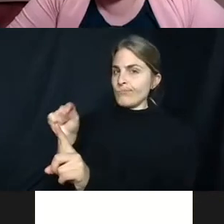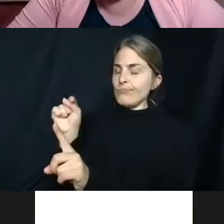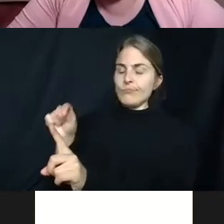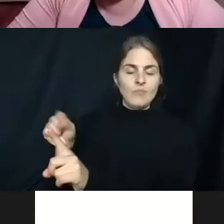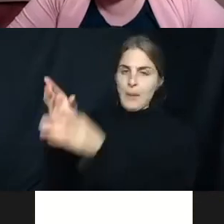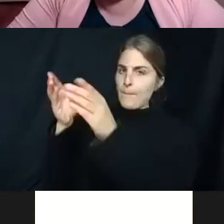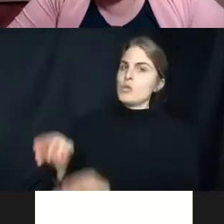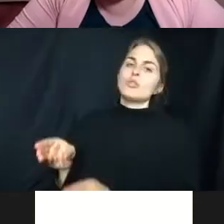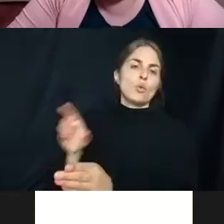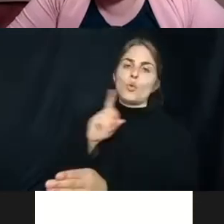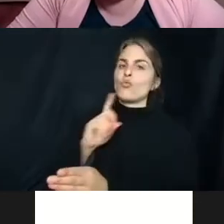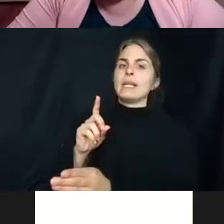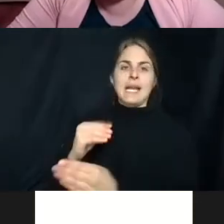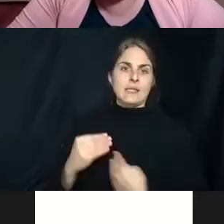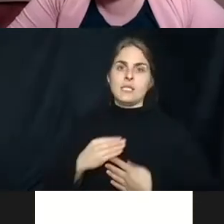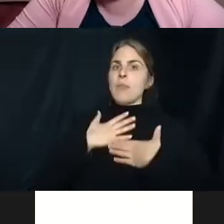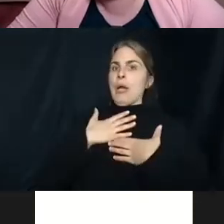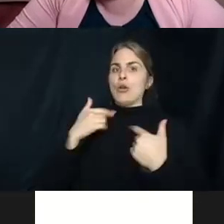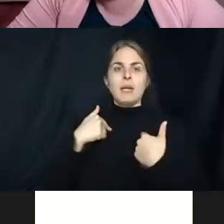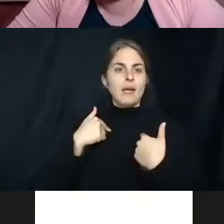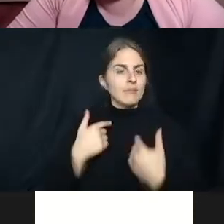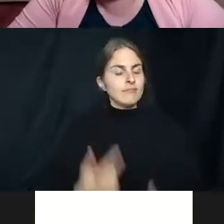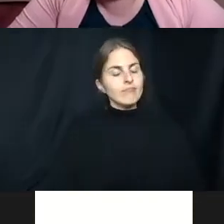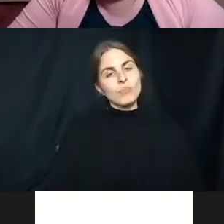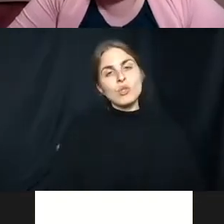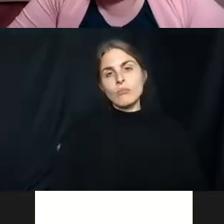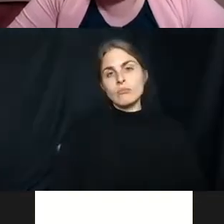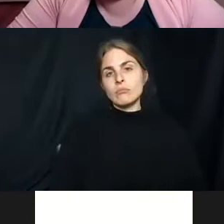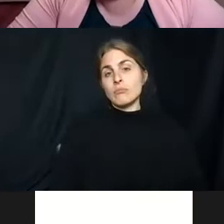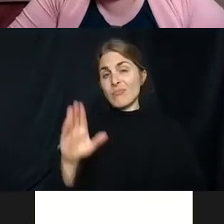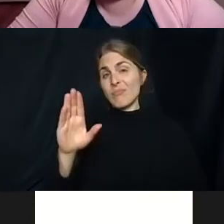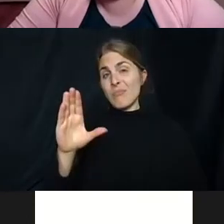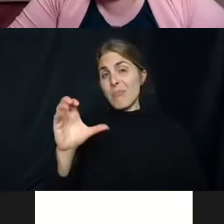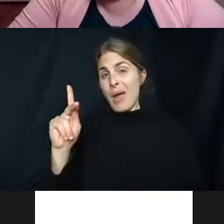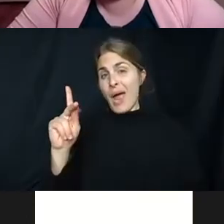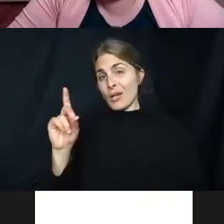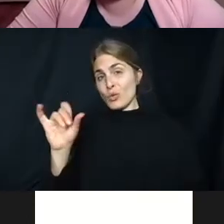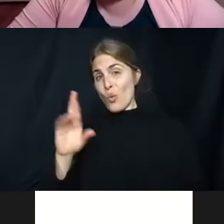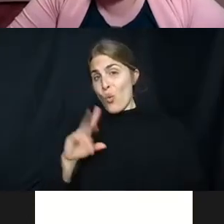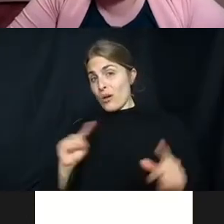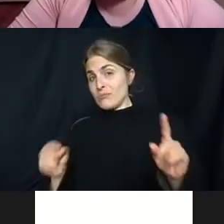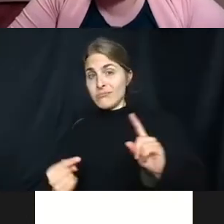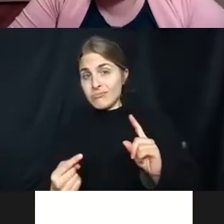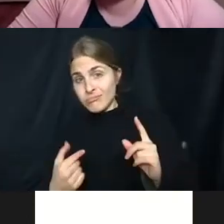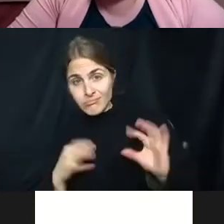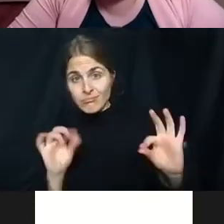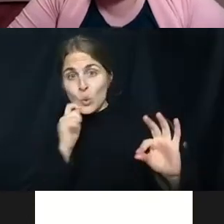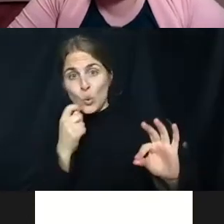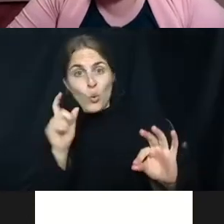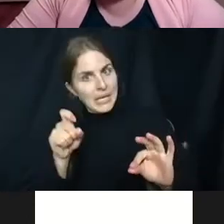just like really has inspired me in that way. And so, yeah, back doors are cool. All kinds of back doors. Back doors are great. We need back